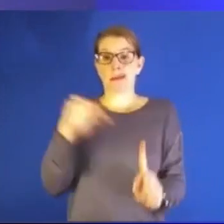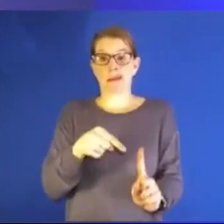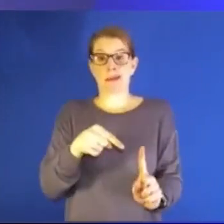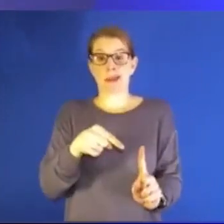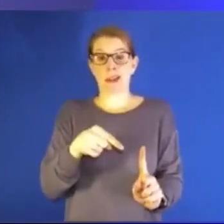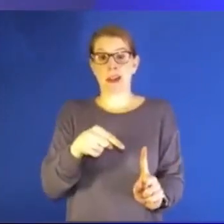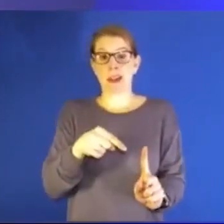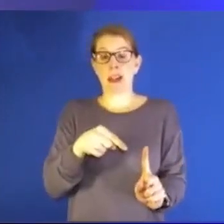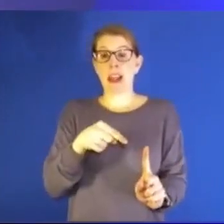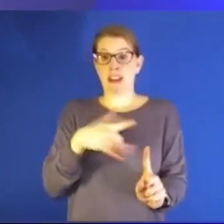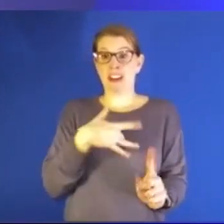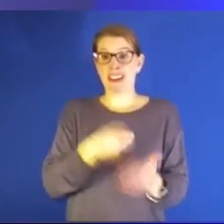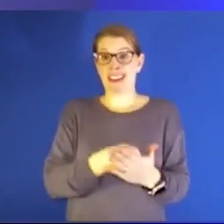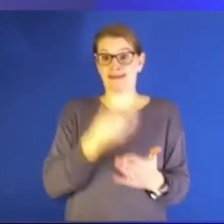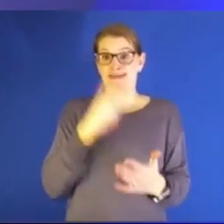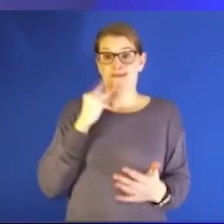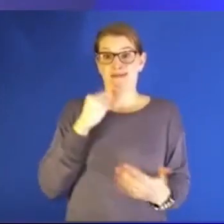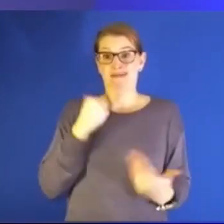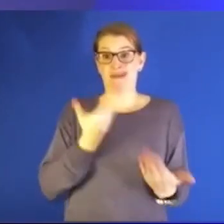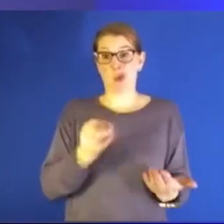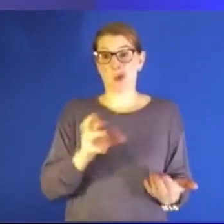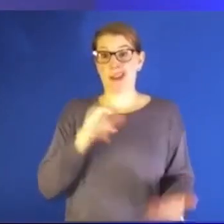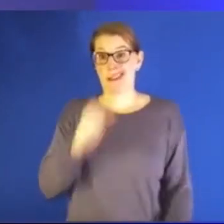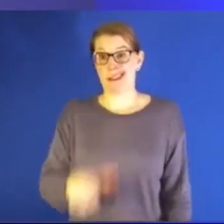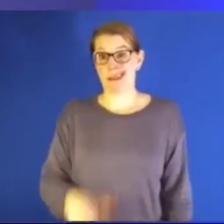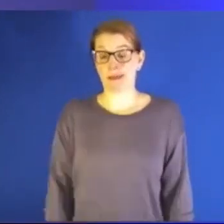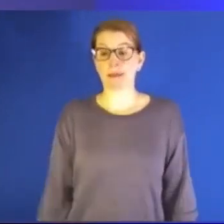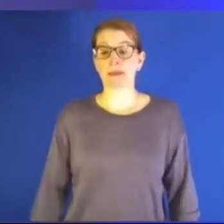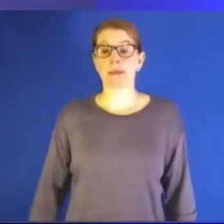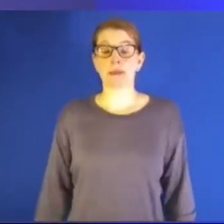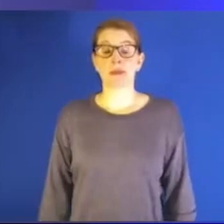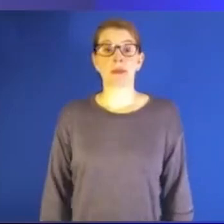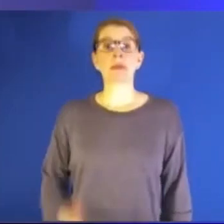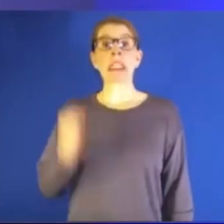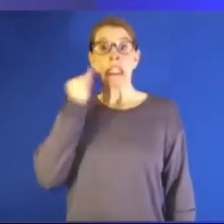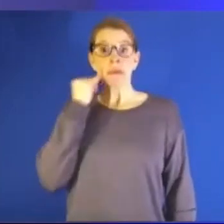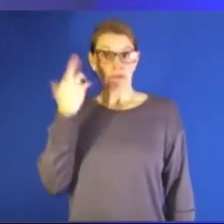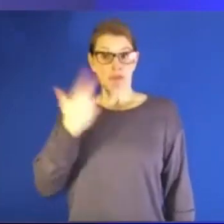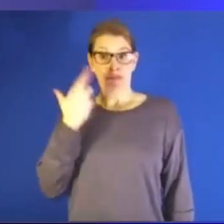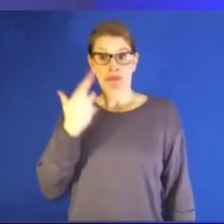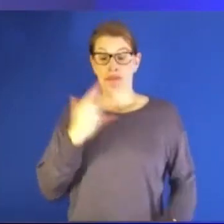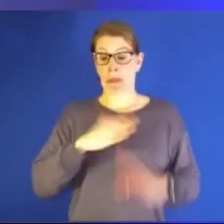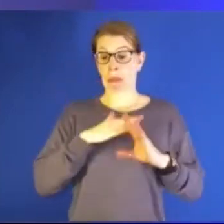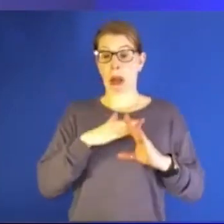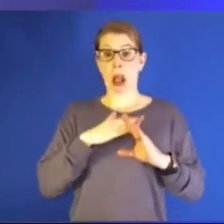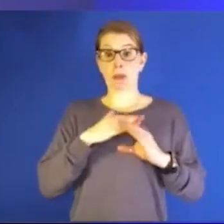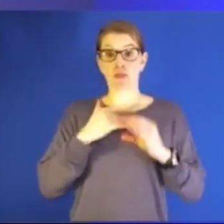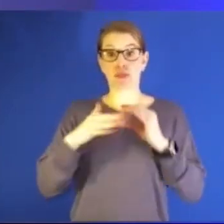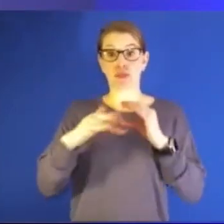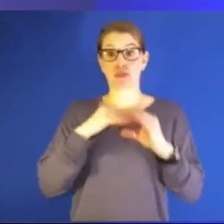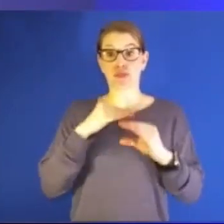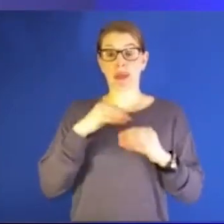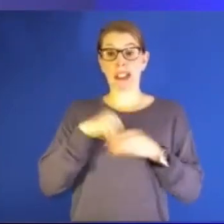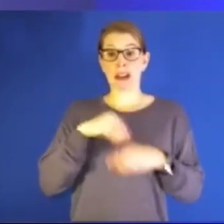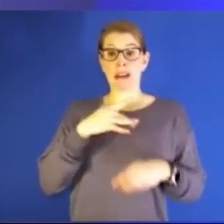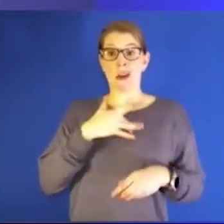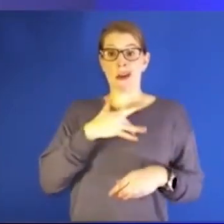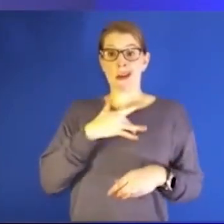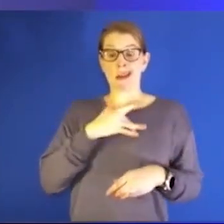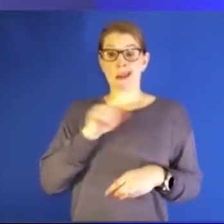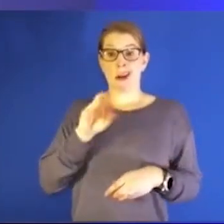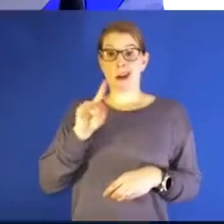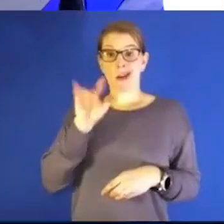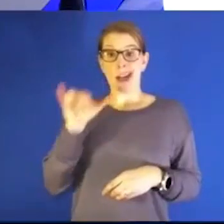syndrome or having a heart attack rather than this. And then if we find that there are no blockages in the heart arteries, then we rework the diagnosis.